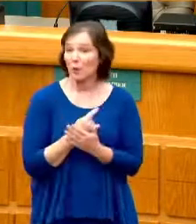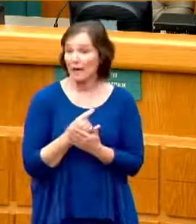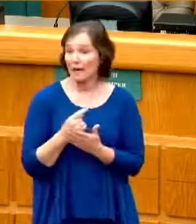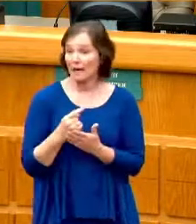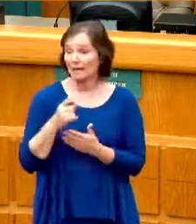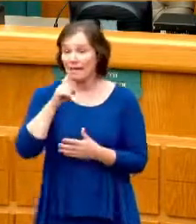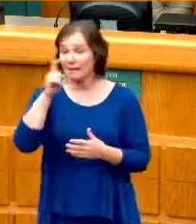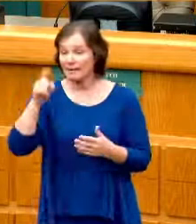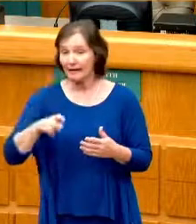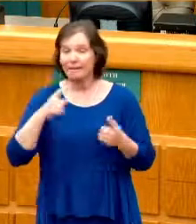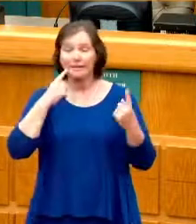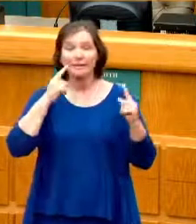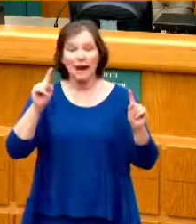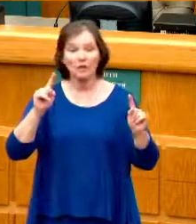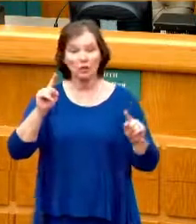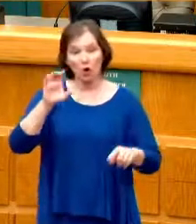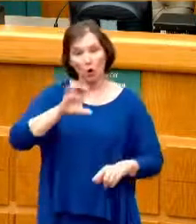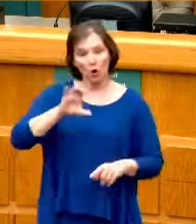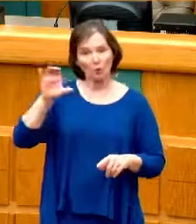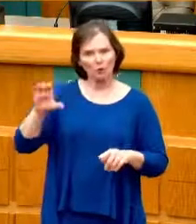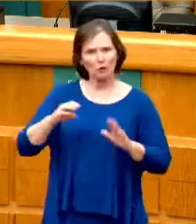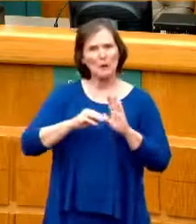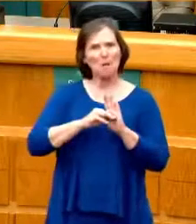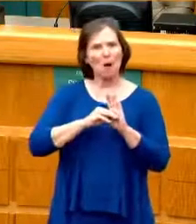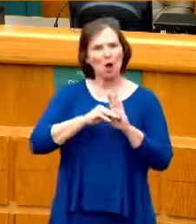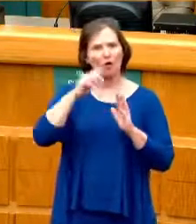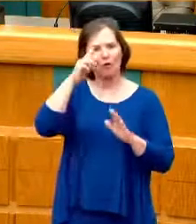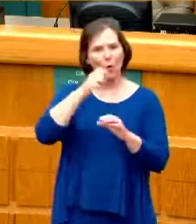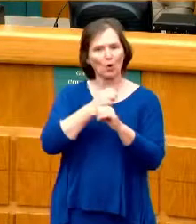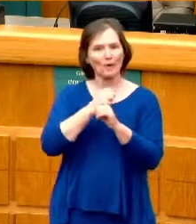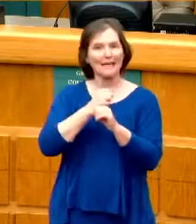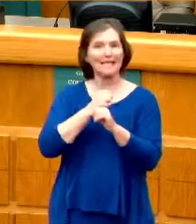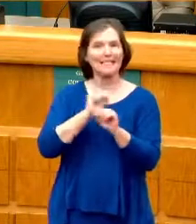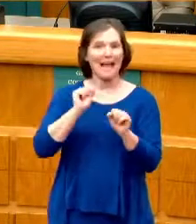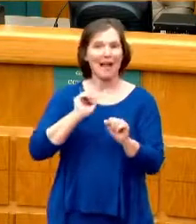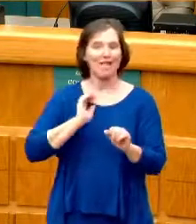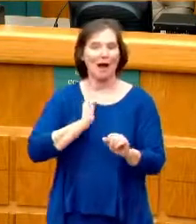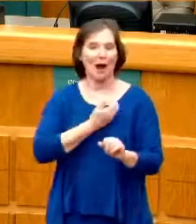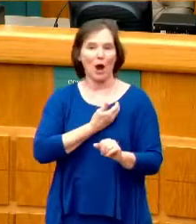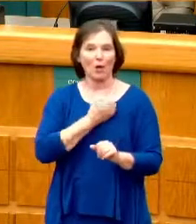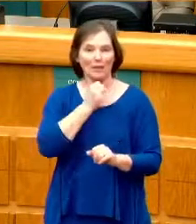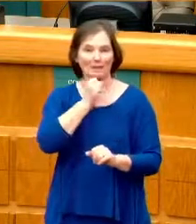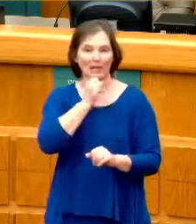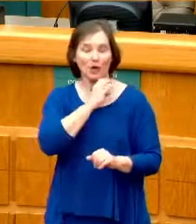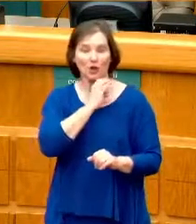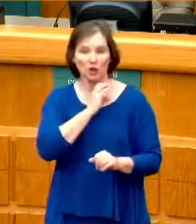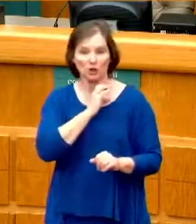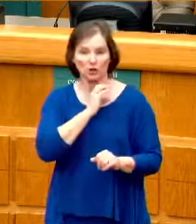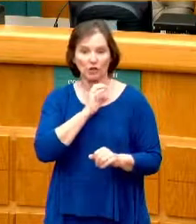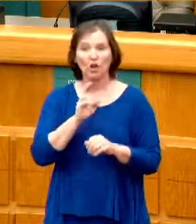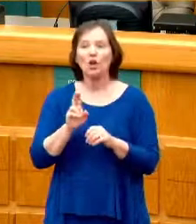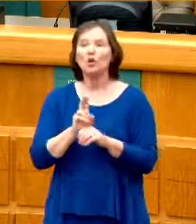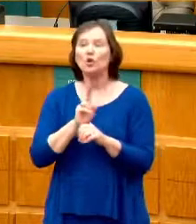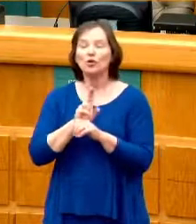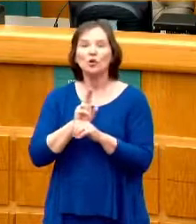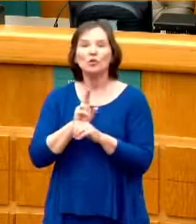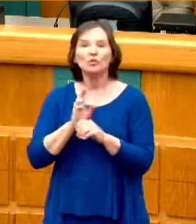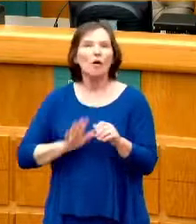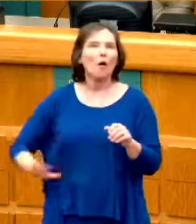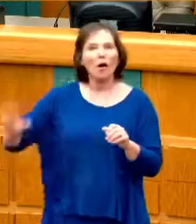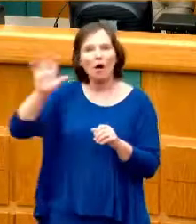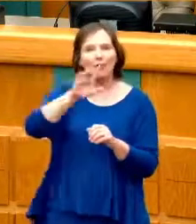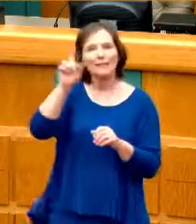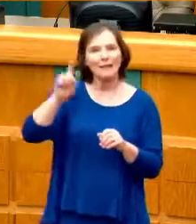Texas has announced that the Corpus Christi model for the Save Our Seniors program is being used in 107 counties